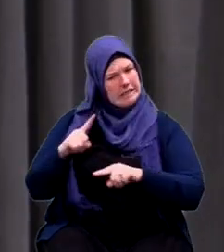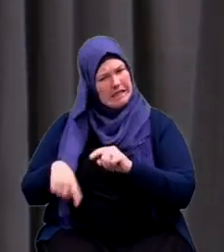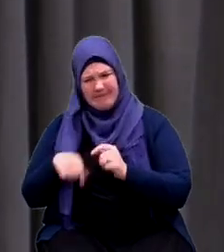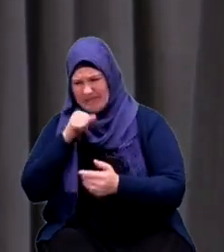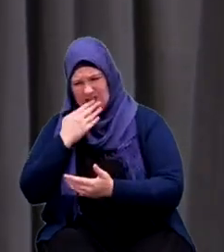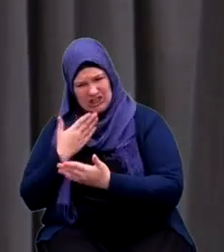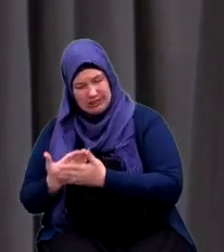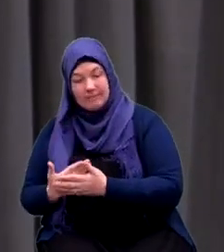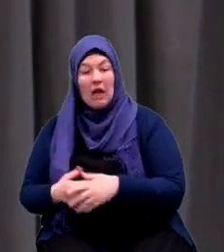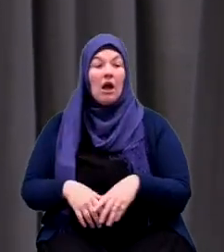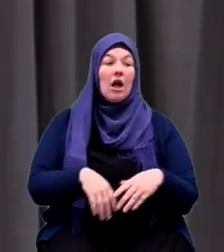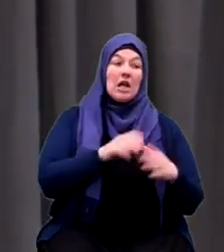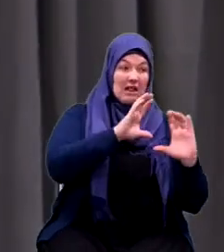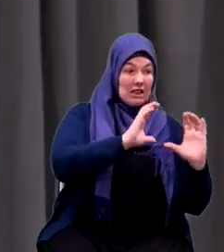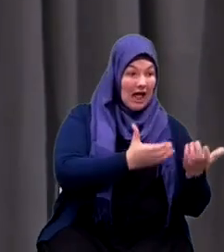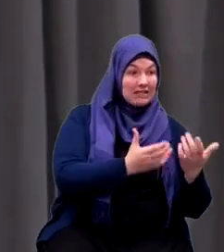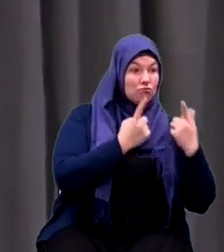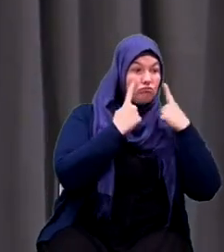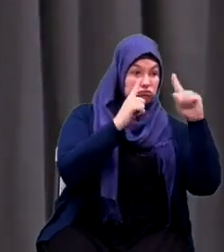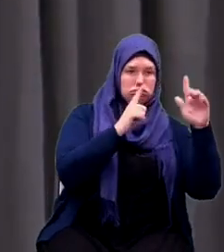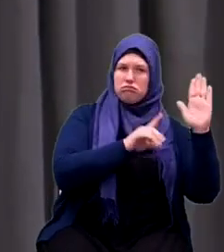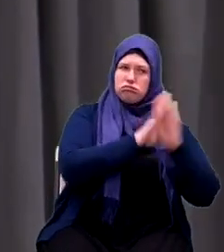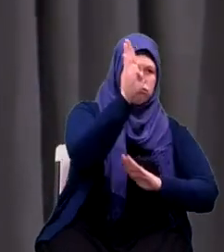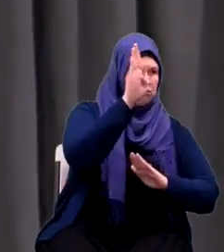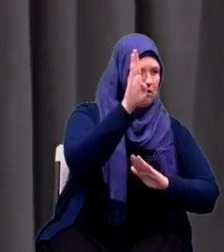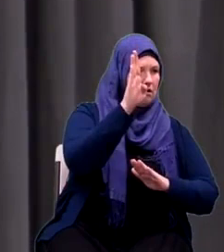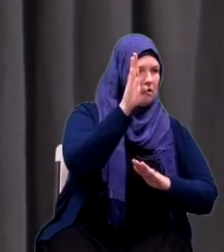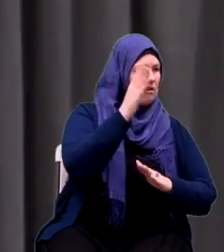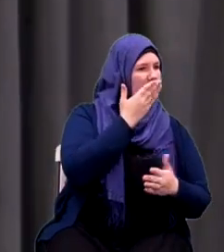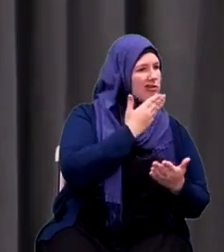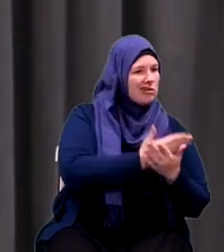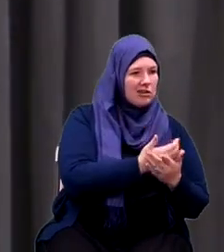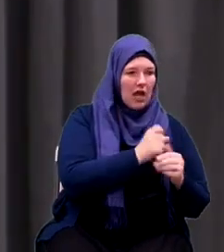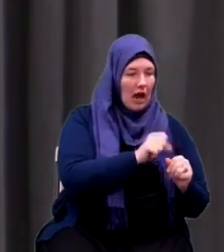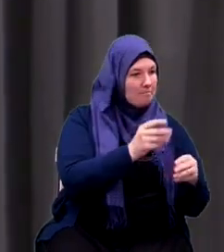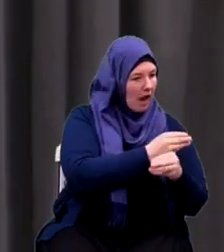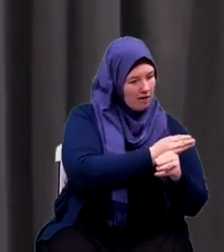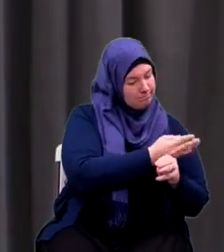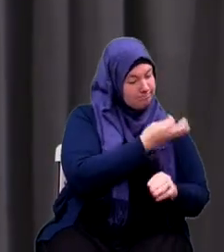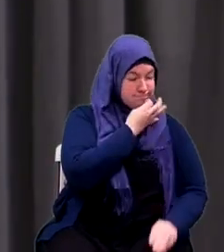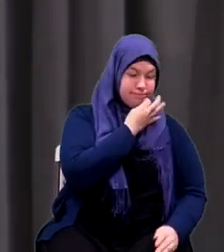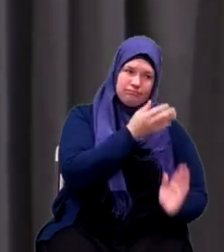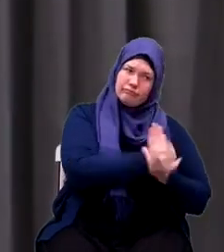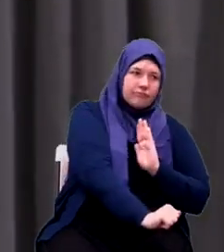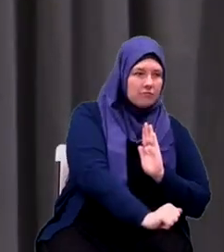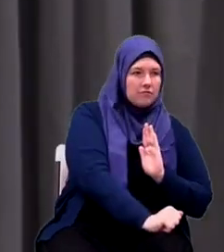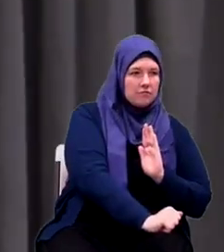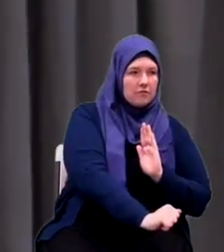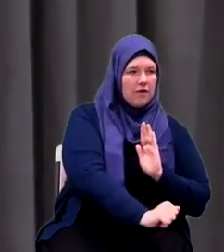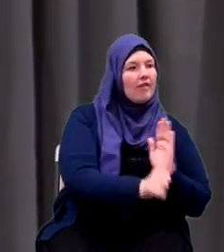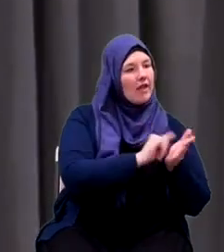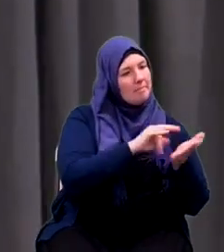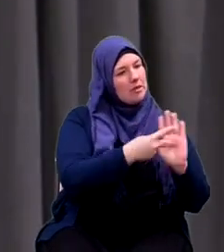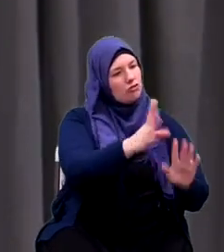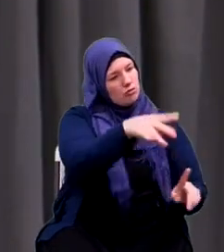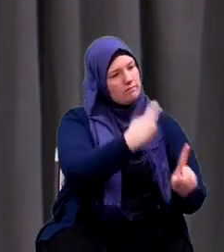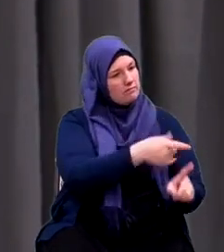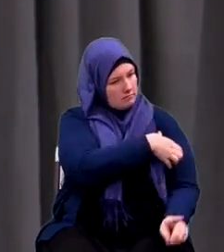the subjects you do well at with little or moderate effort? This is your